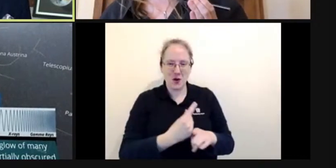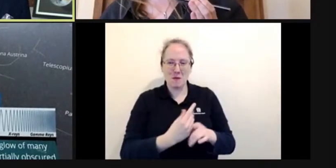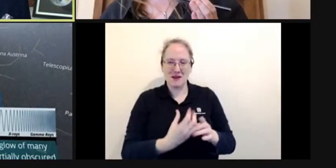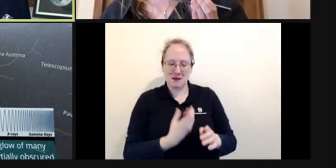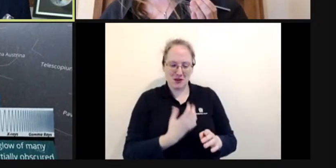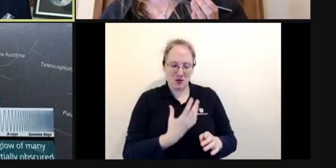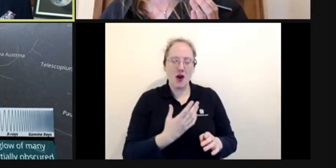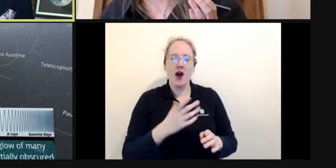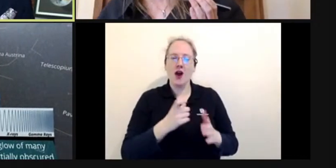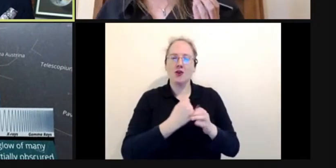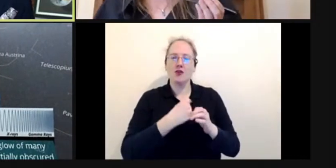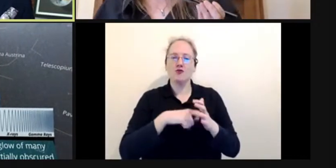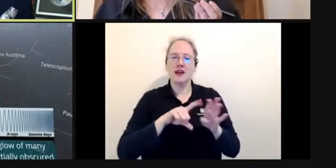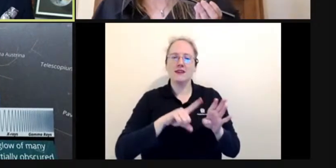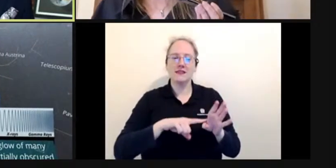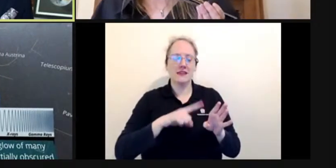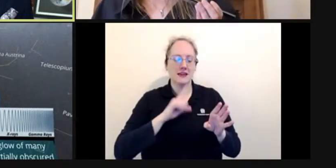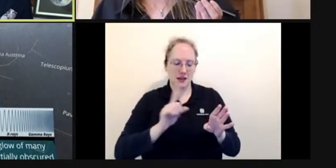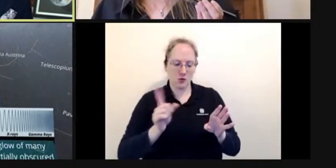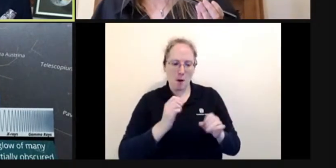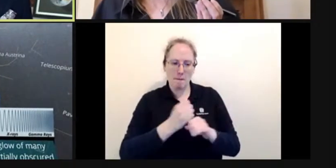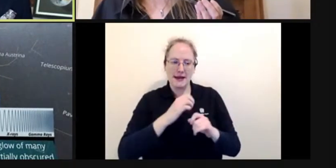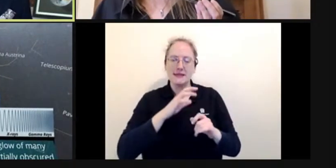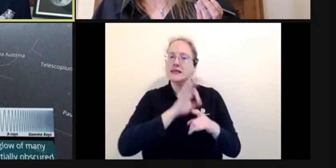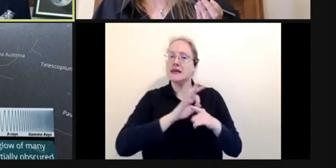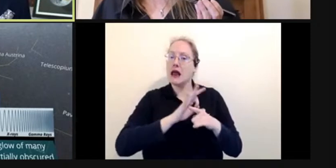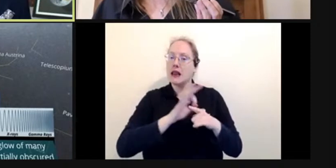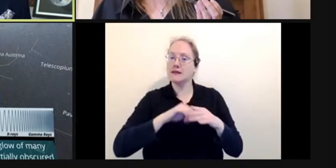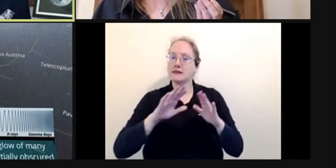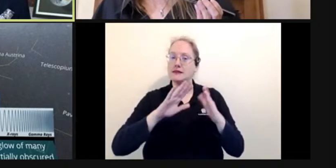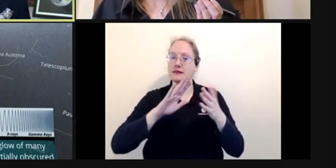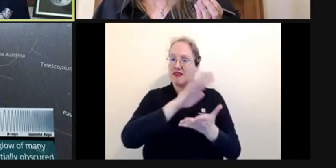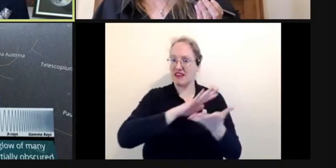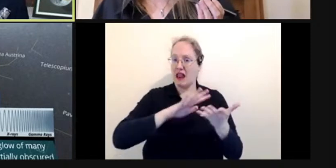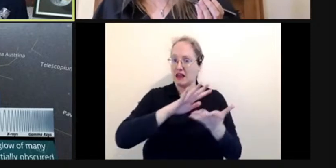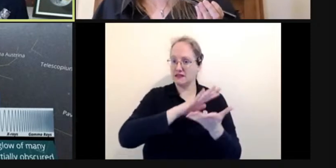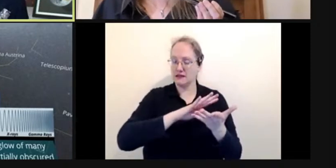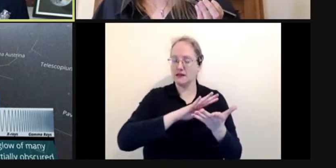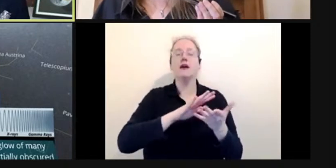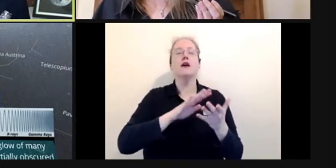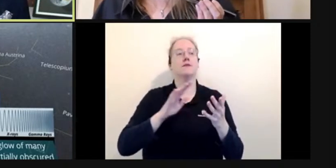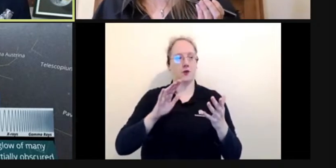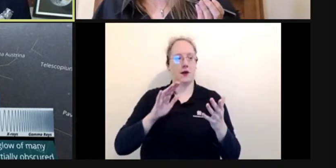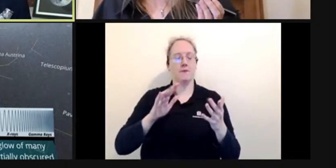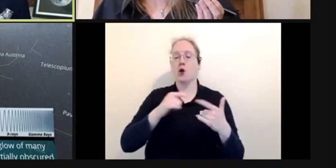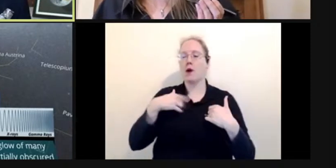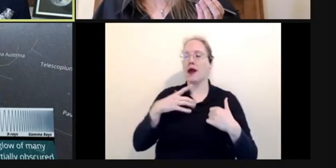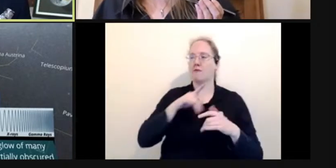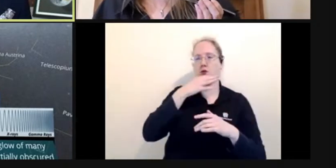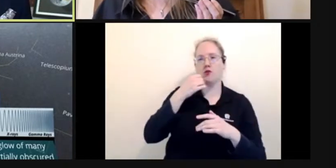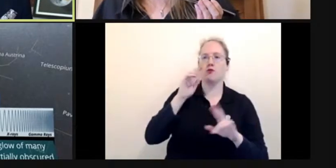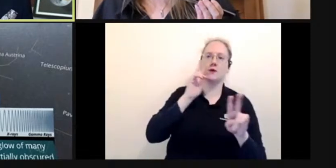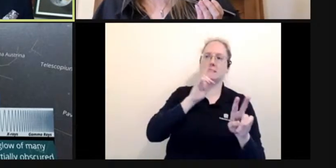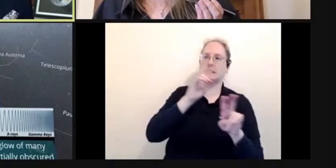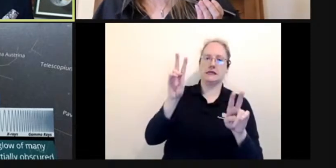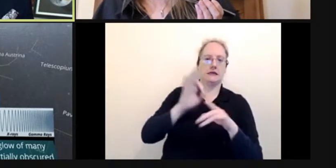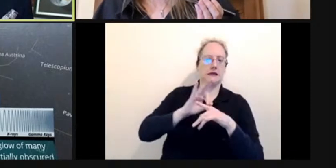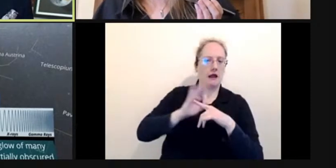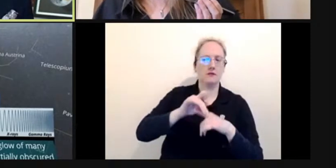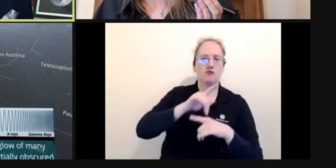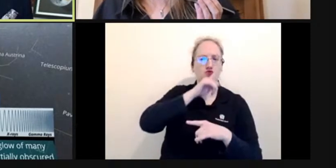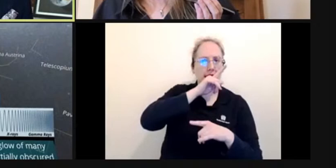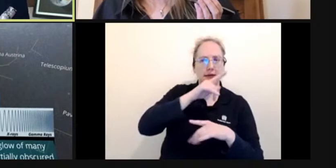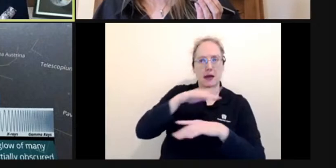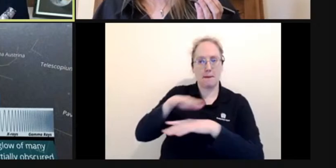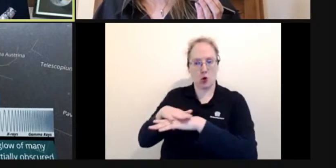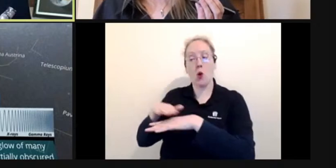in the galaxy. We have our visible colors, red and blues, of course. Blue light is shorter